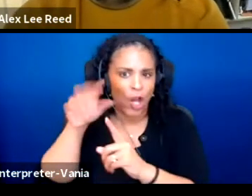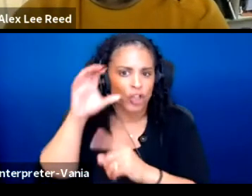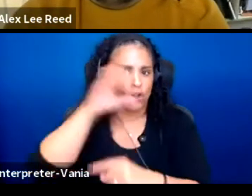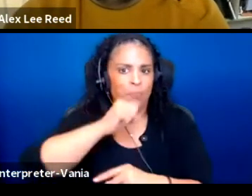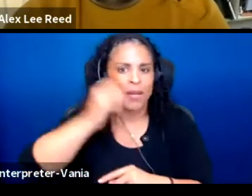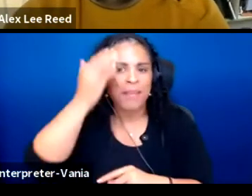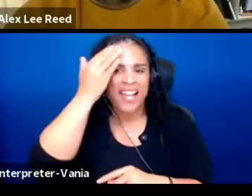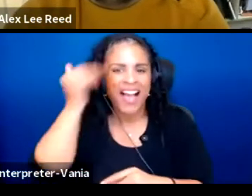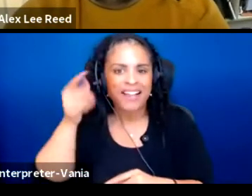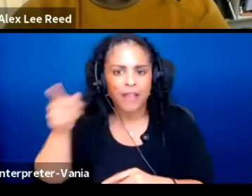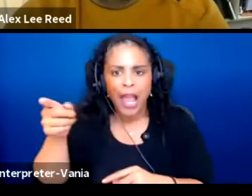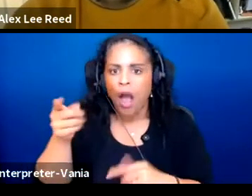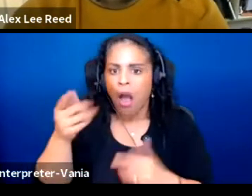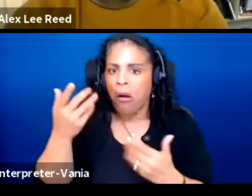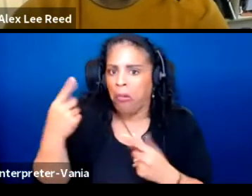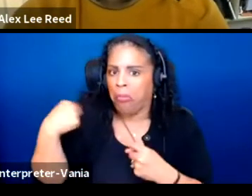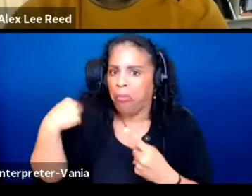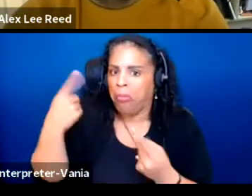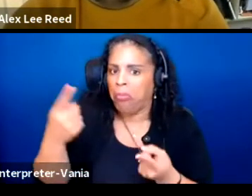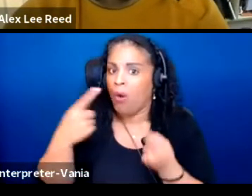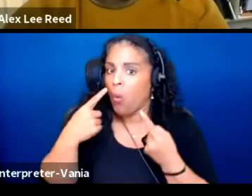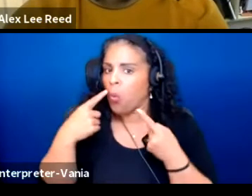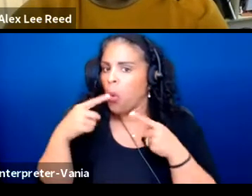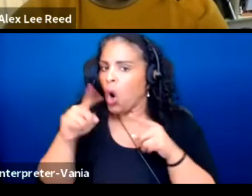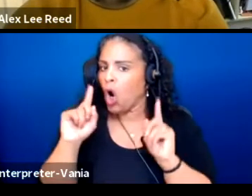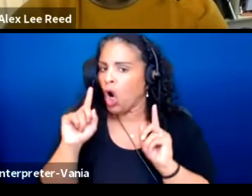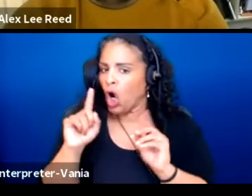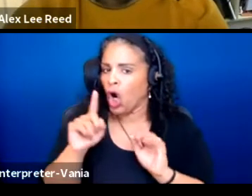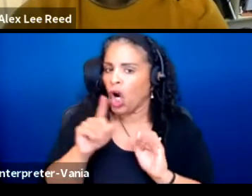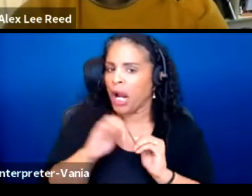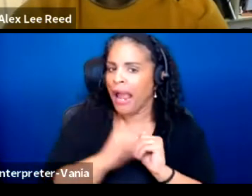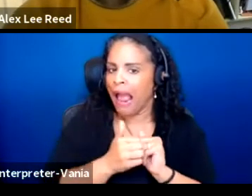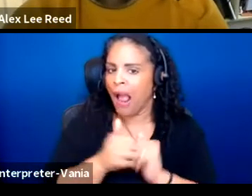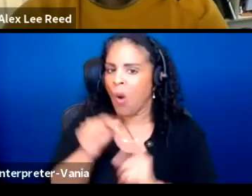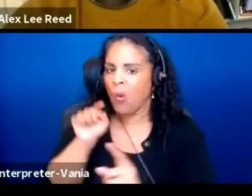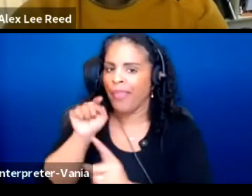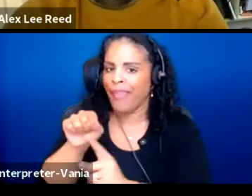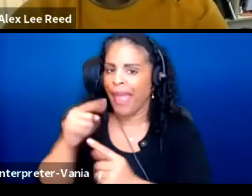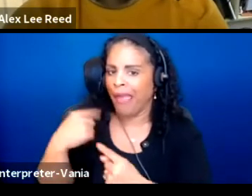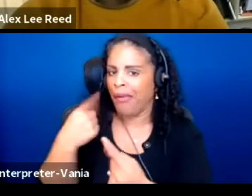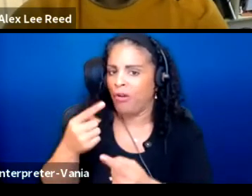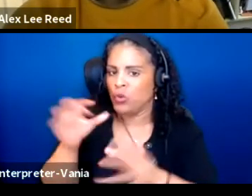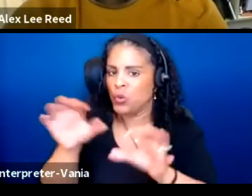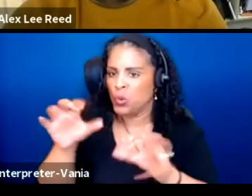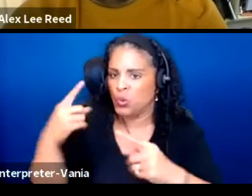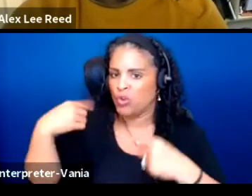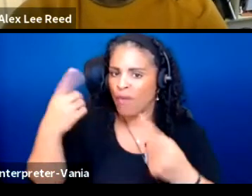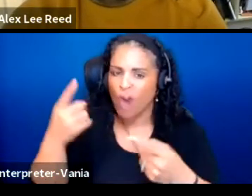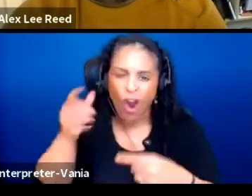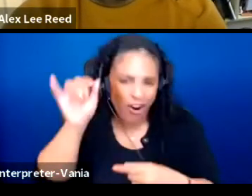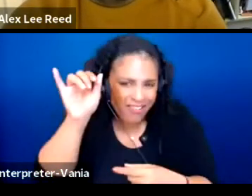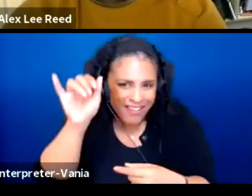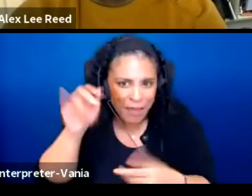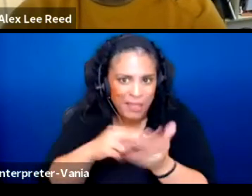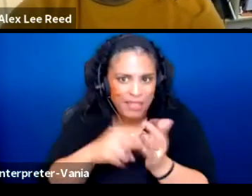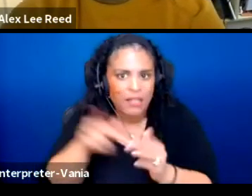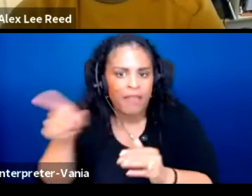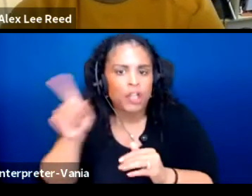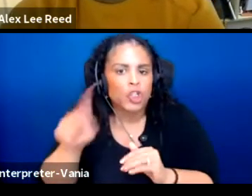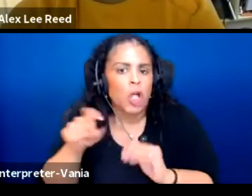it's been working for them, or so-called working from them, the way in which they've been doing it, that's the way it has to keep